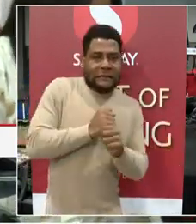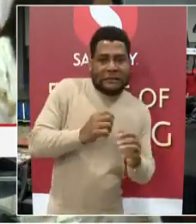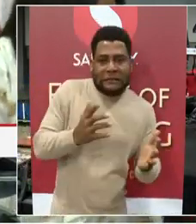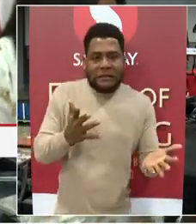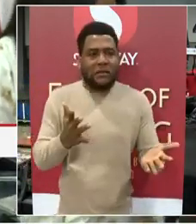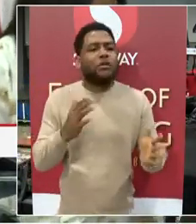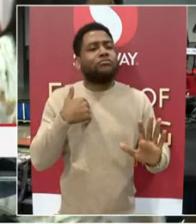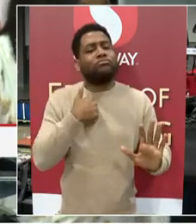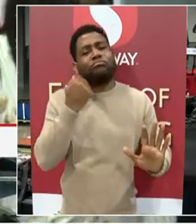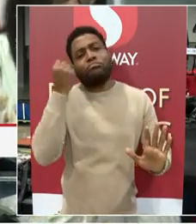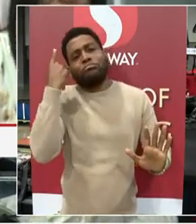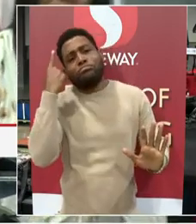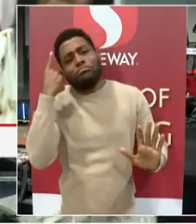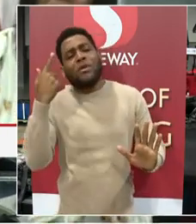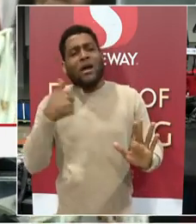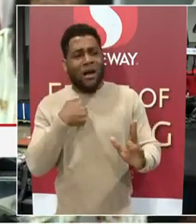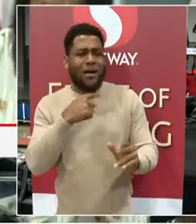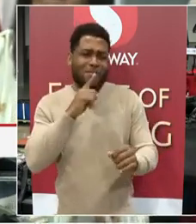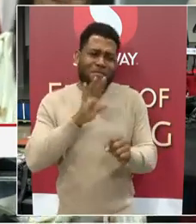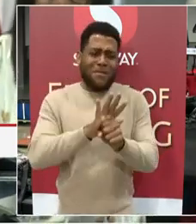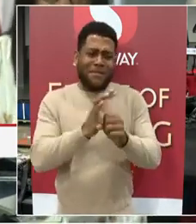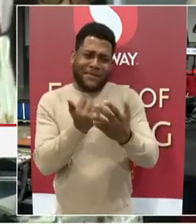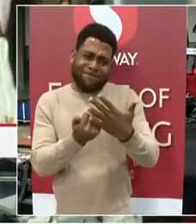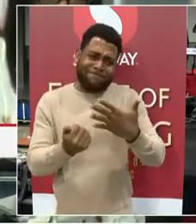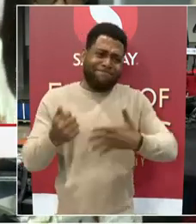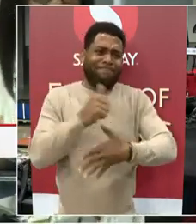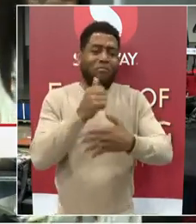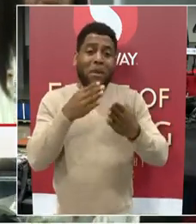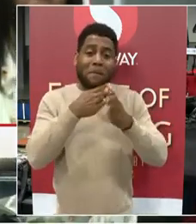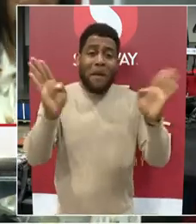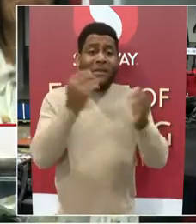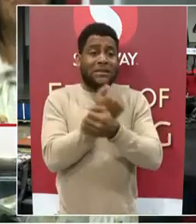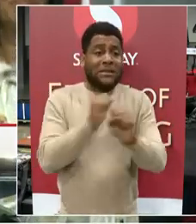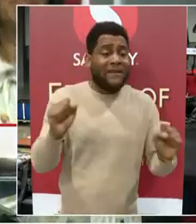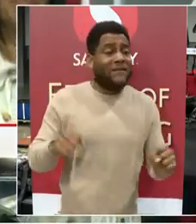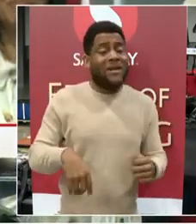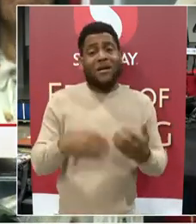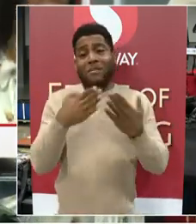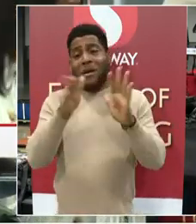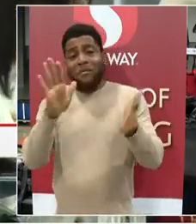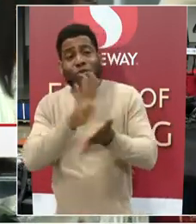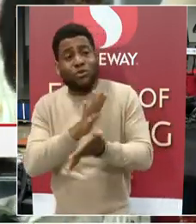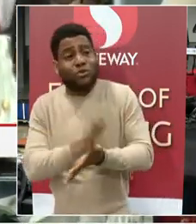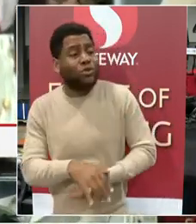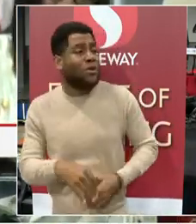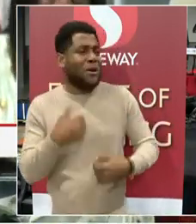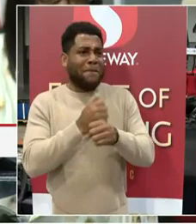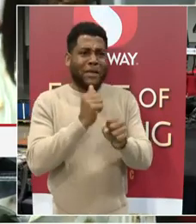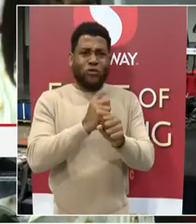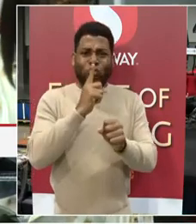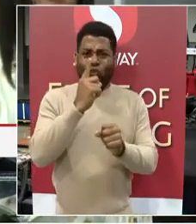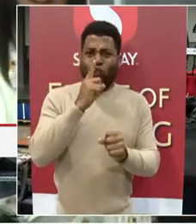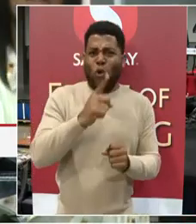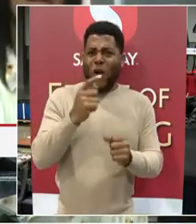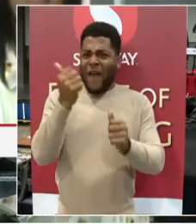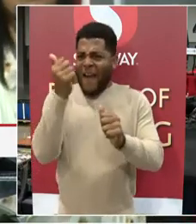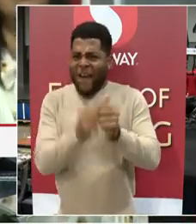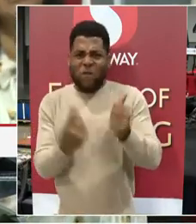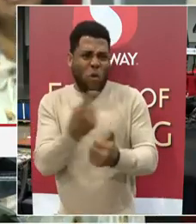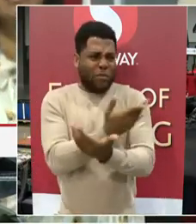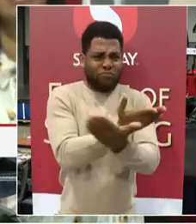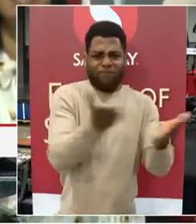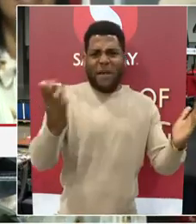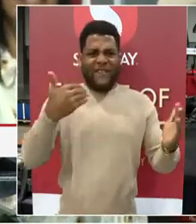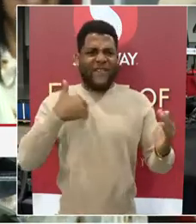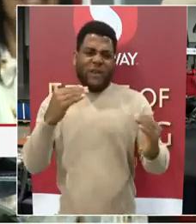to public safety, public schools, and making sure everyone has a fair shot. So with that, I